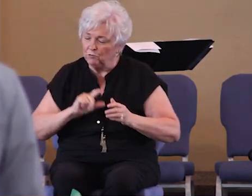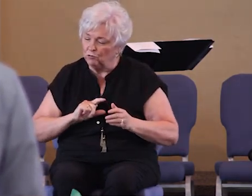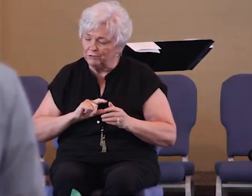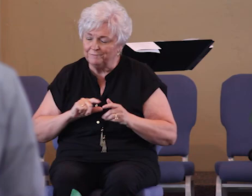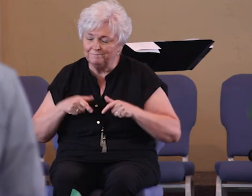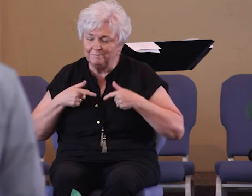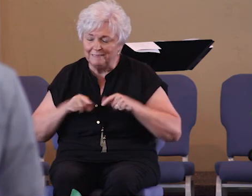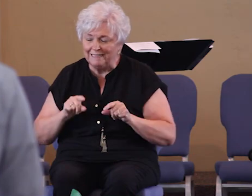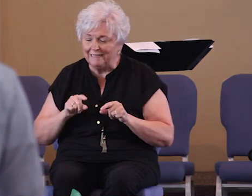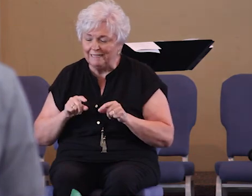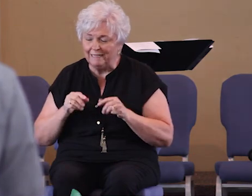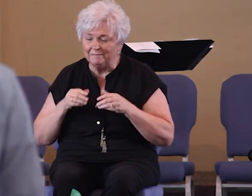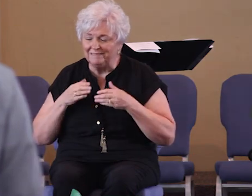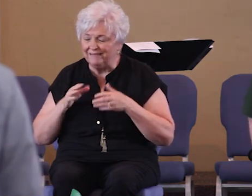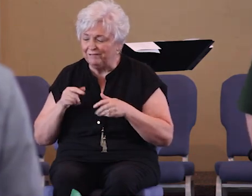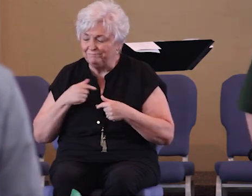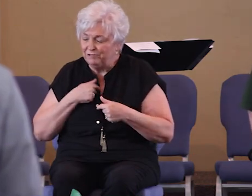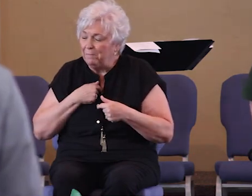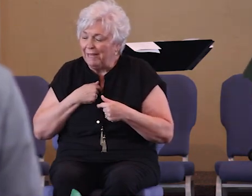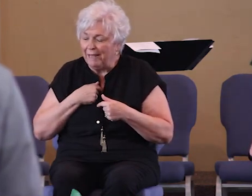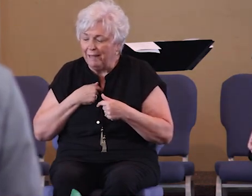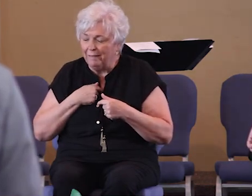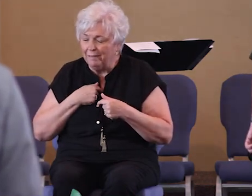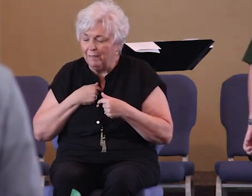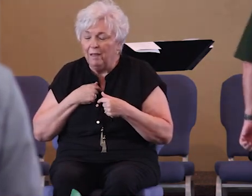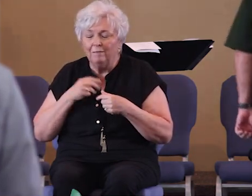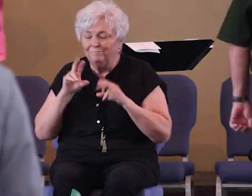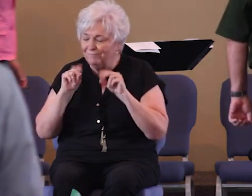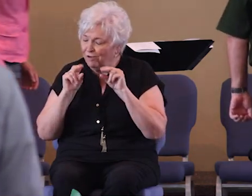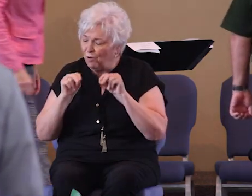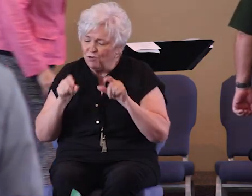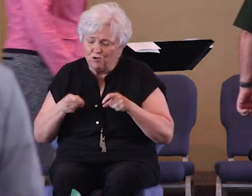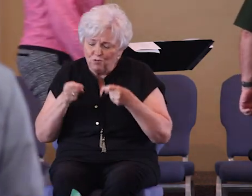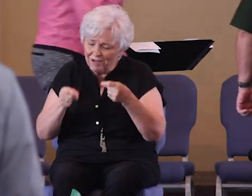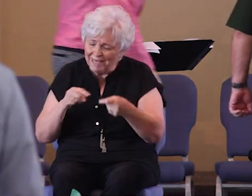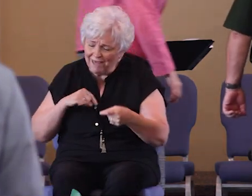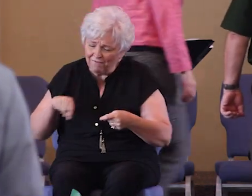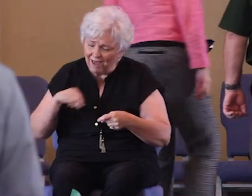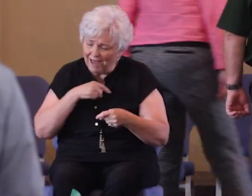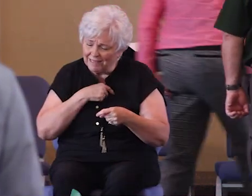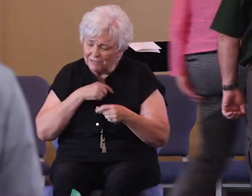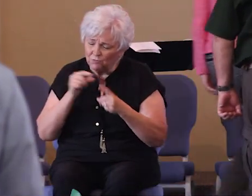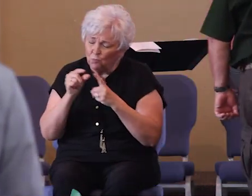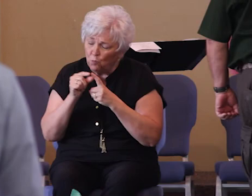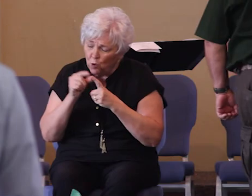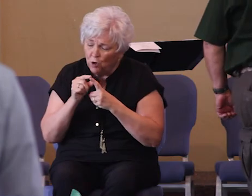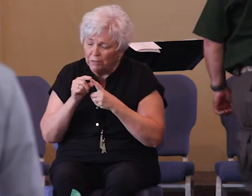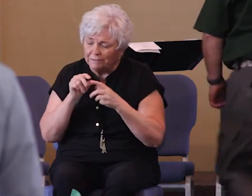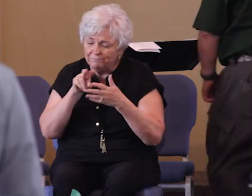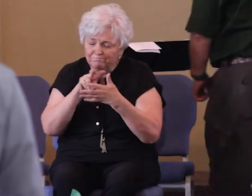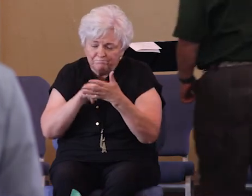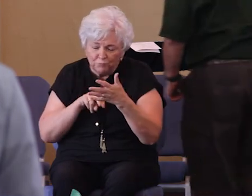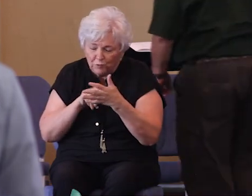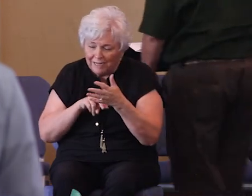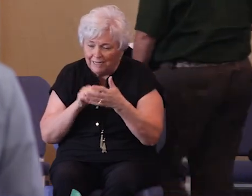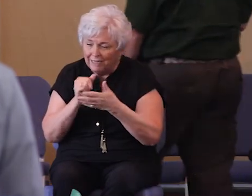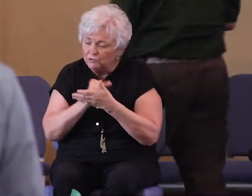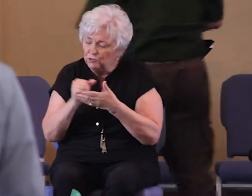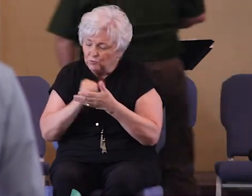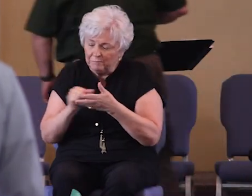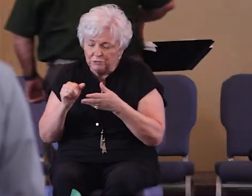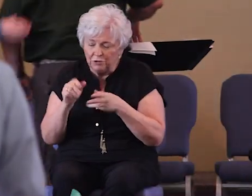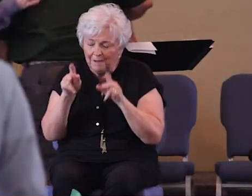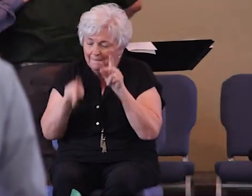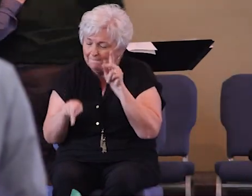oh, well, here, you guys figure it all out. You give us instruments. You give us words. You give us people, Lord,